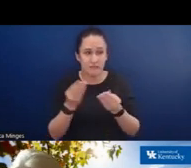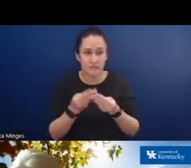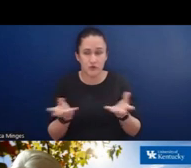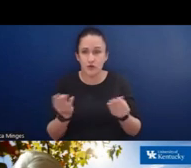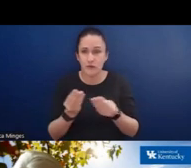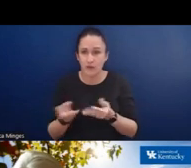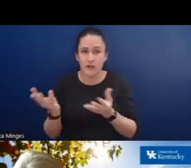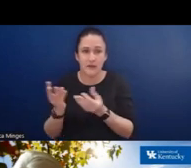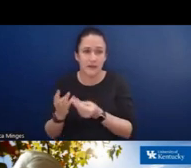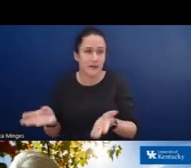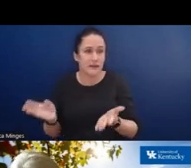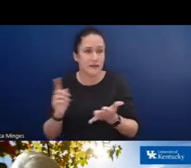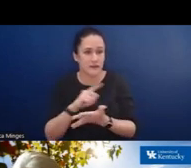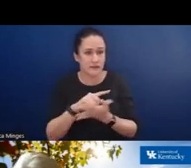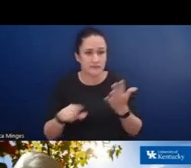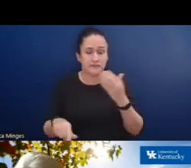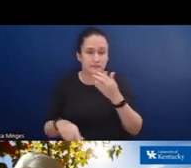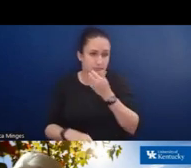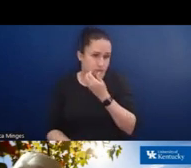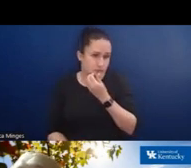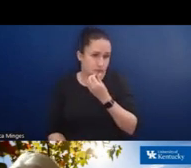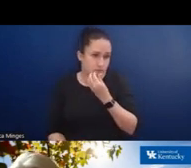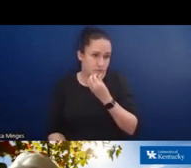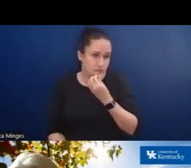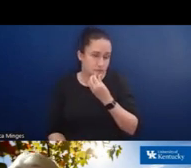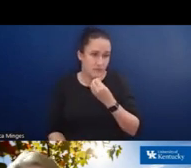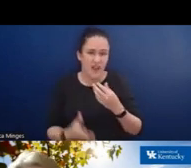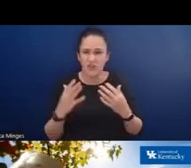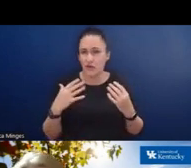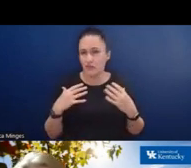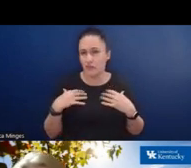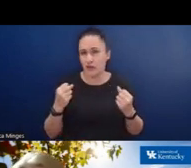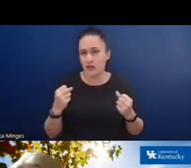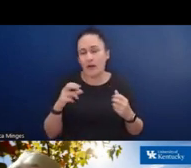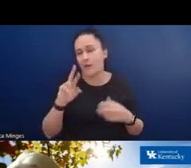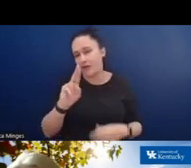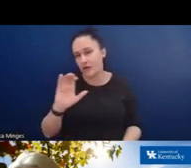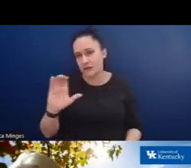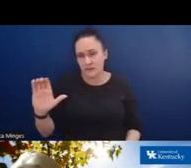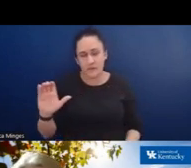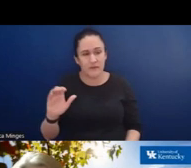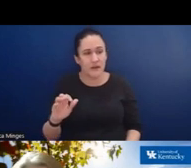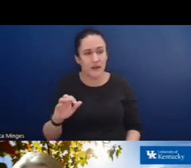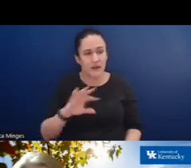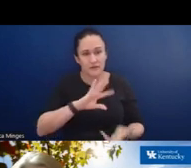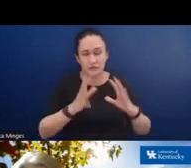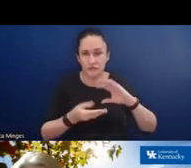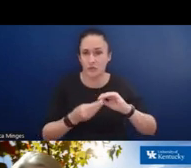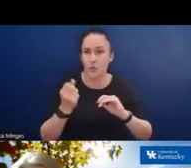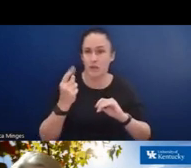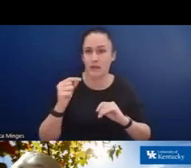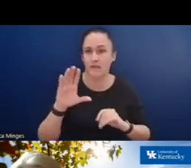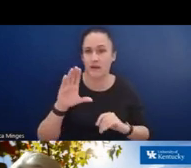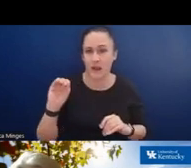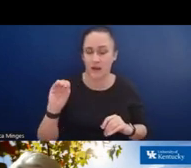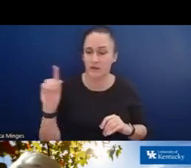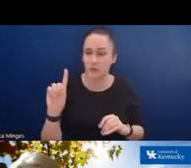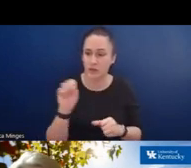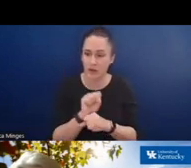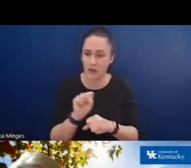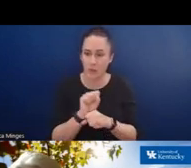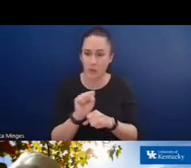these items at their recovery community centers and in 11 counties of where they